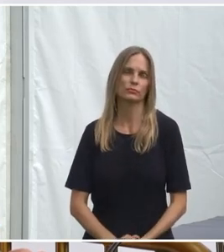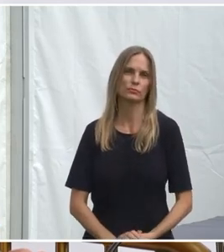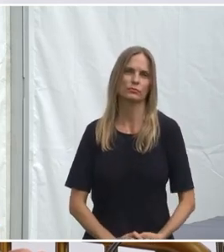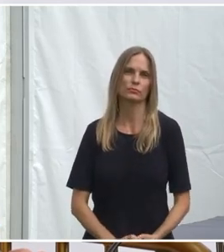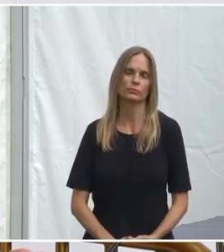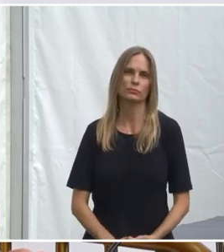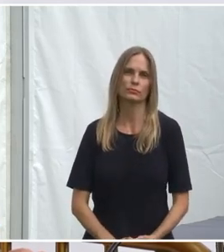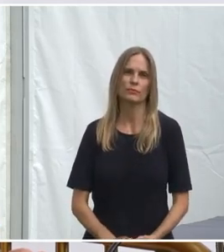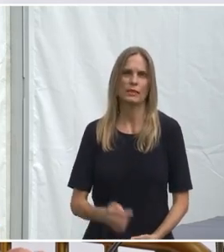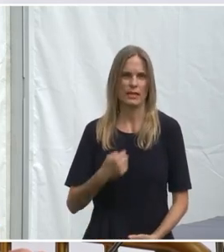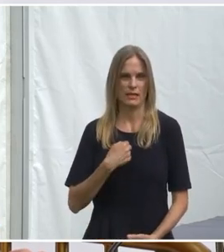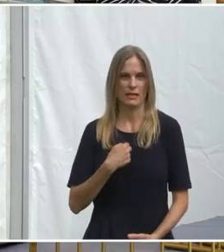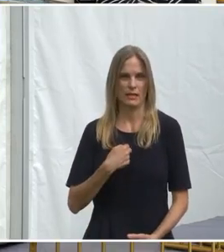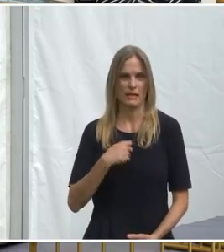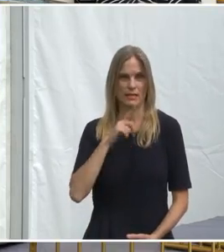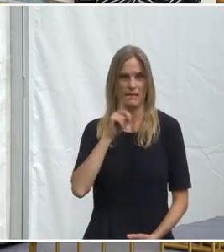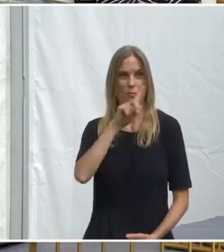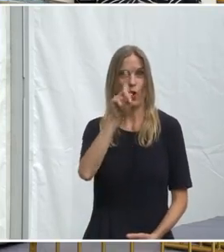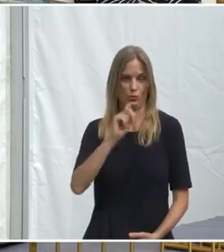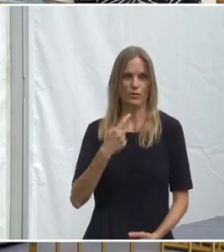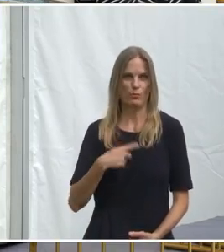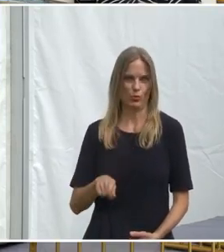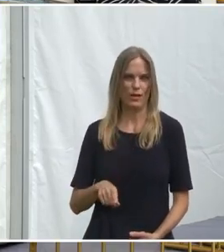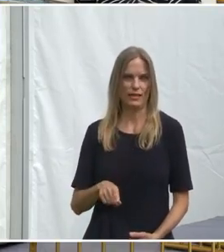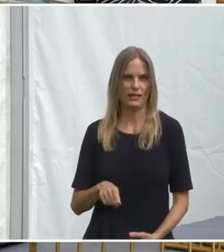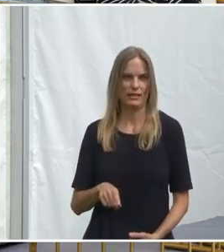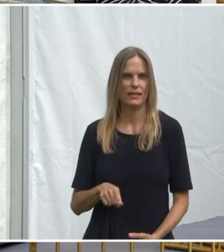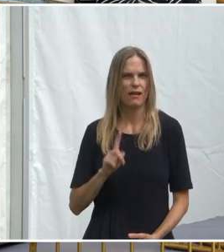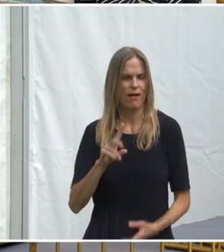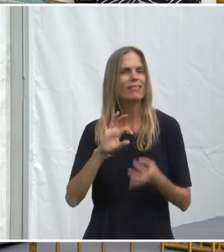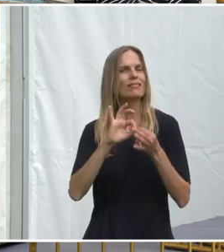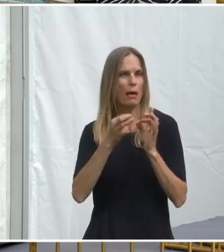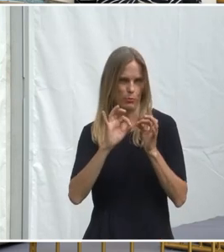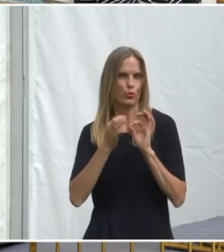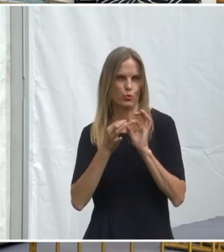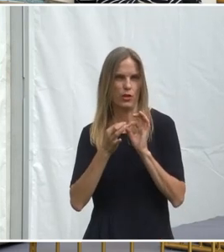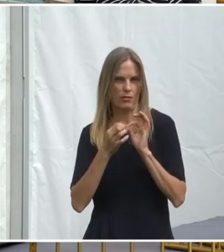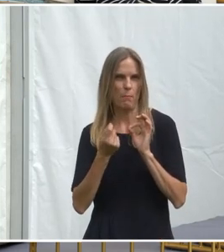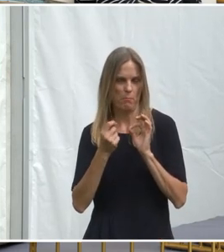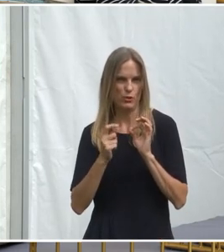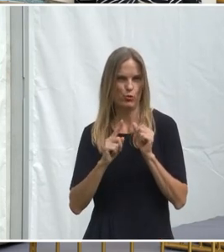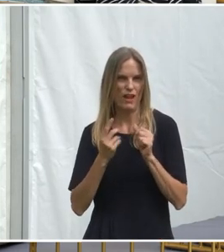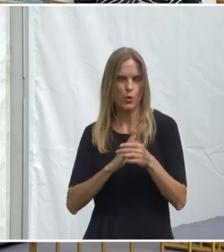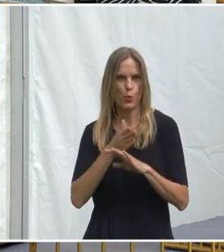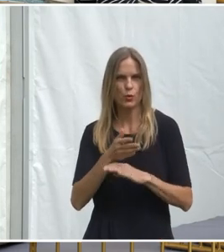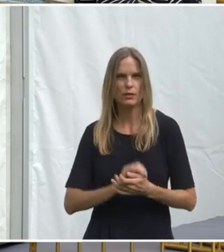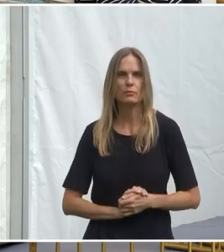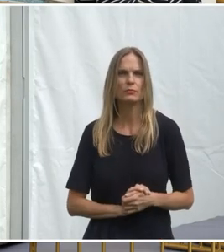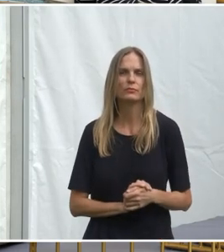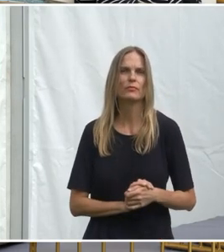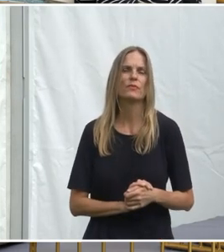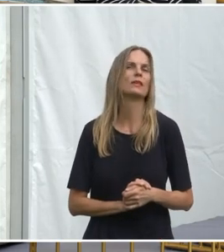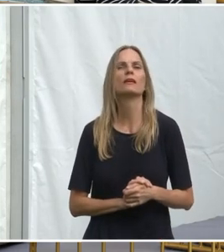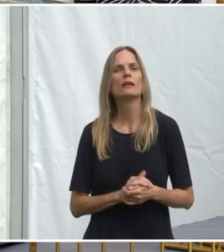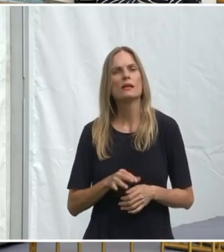I had also the same follow-up question, but I will a bit specify, maybe Jussi or who else wants to answer. We know that there are